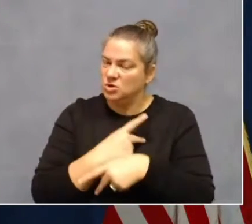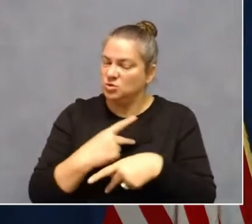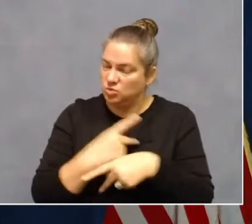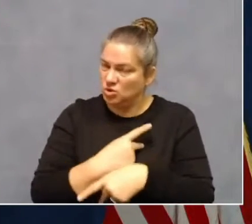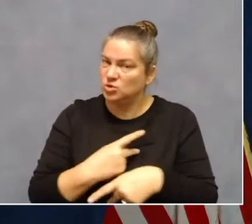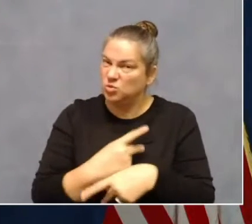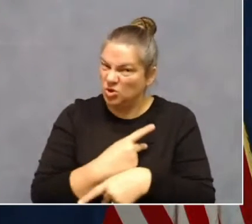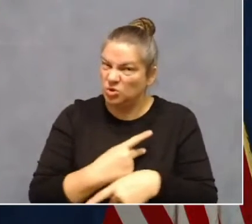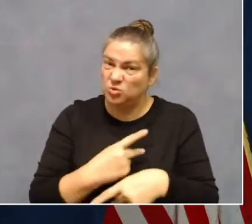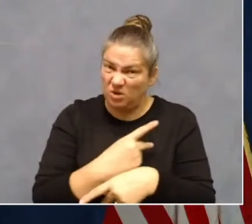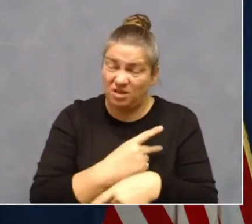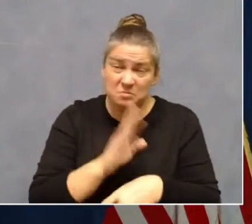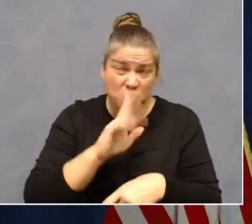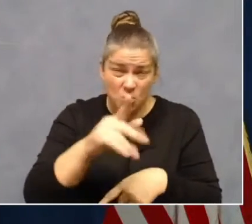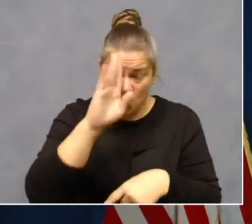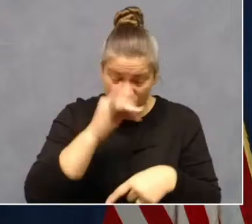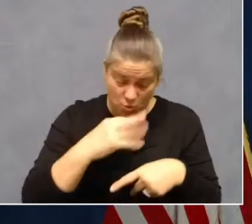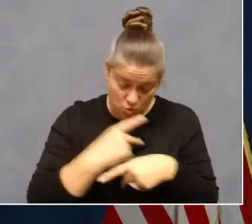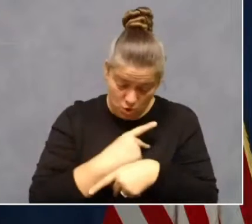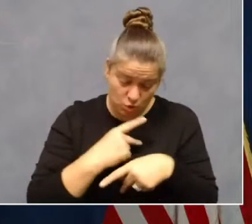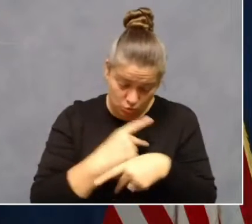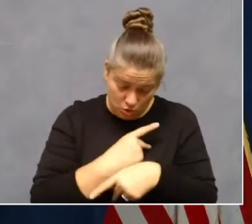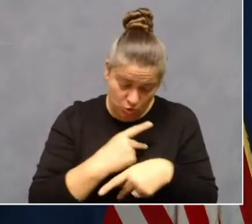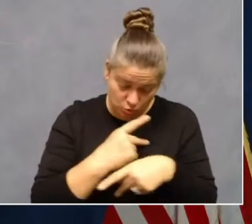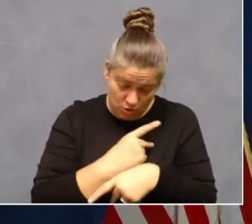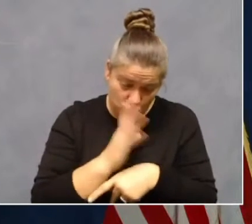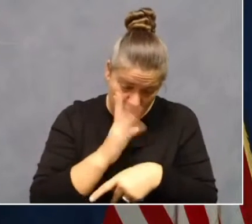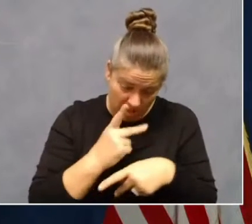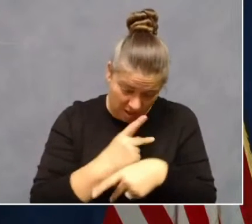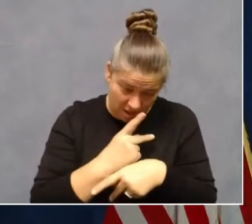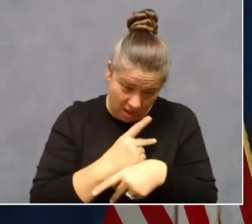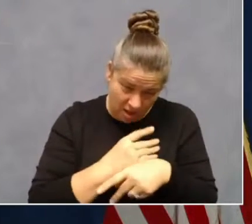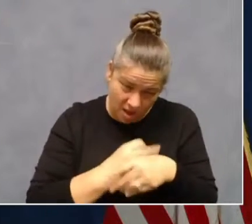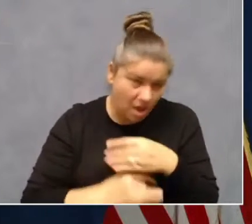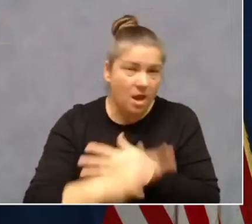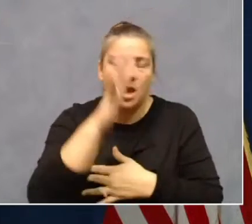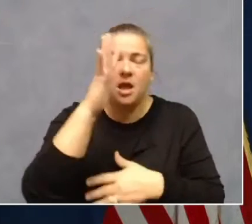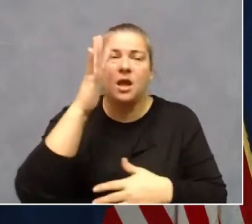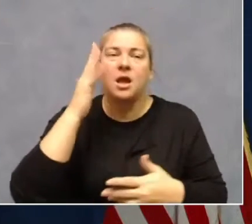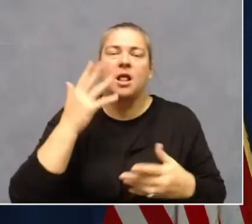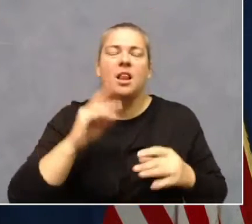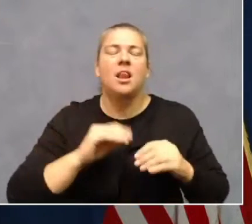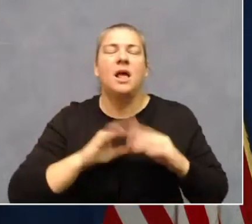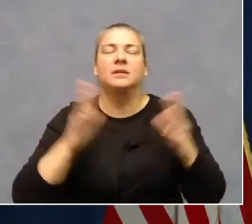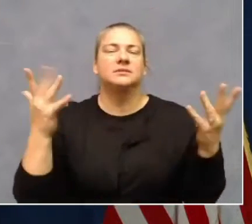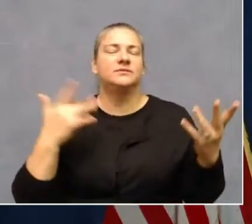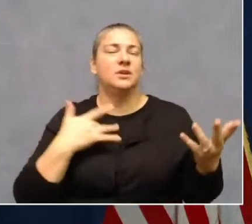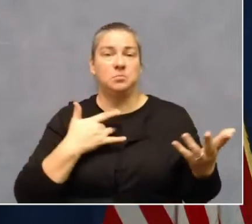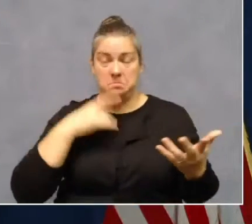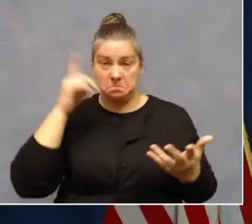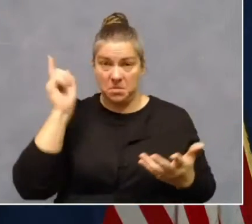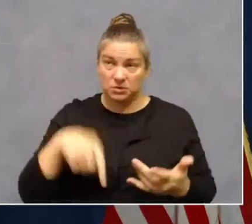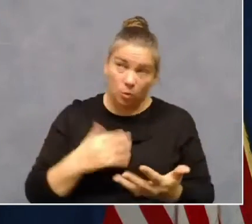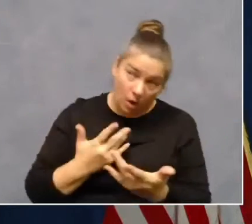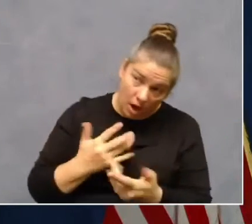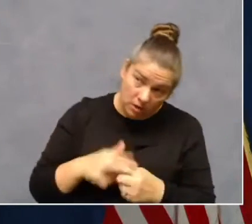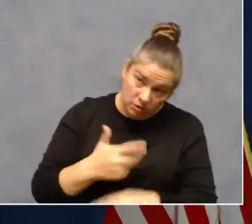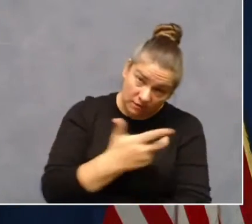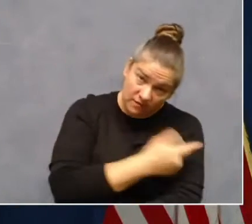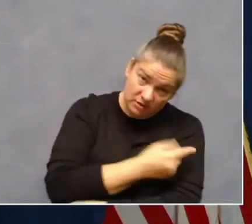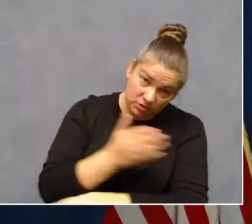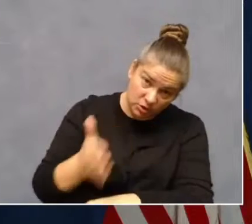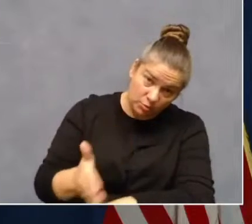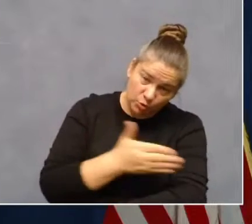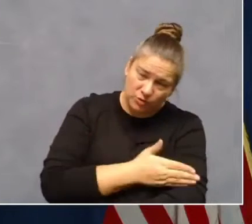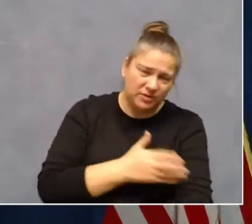darkest before the dawn. There is light in our future, and we don't have to wait till a vaccine to make things better for us.